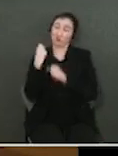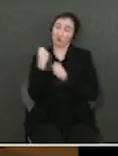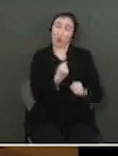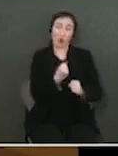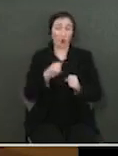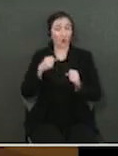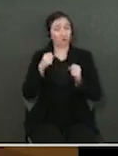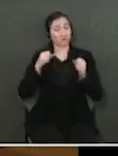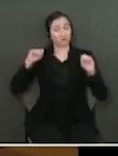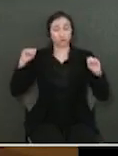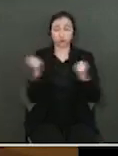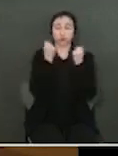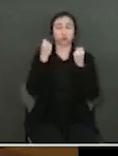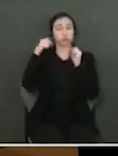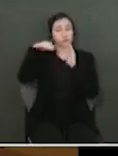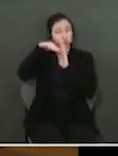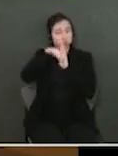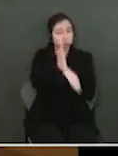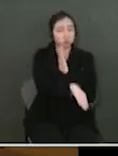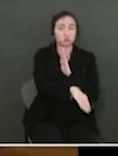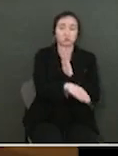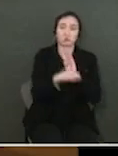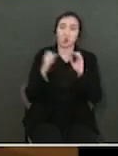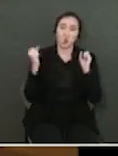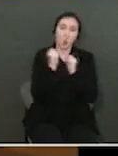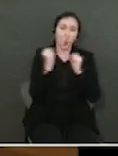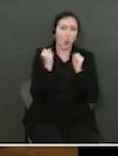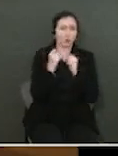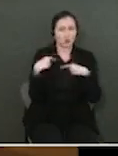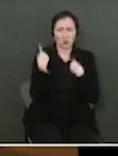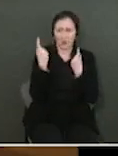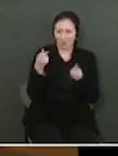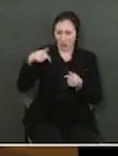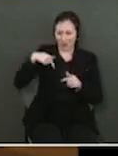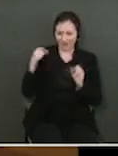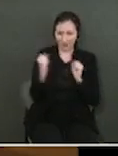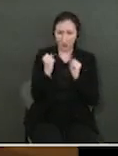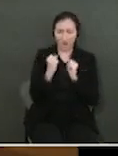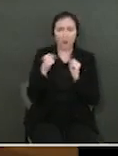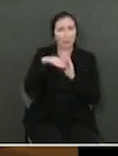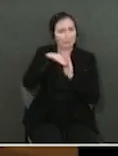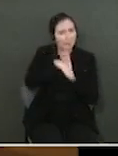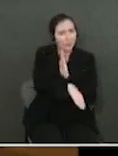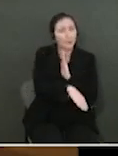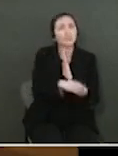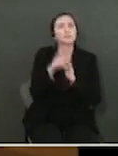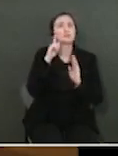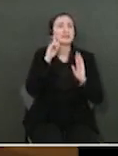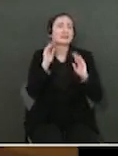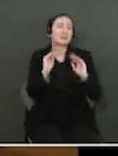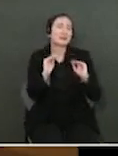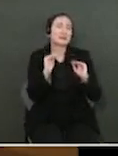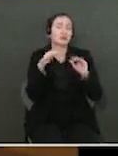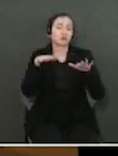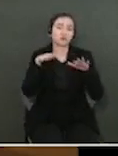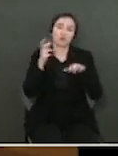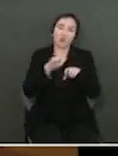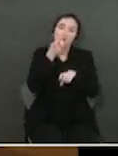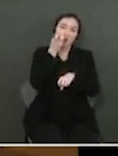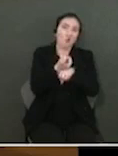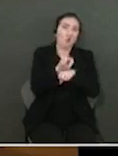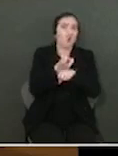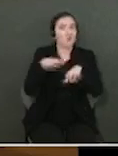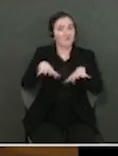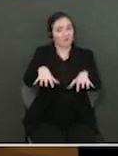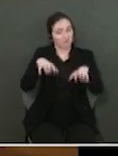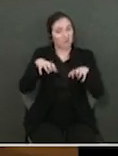bringing the coldest temperatures we've seen so far this winter. We are expecting hard freezes in the forecast